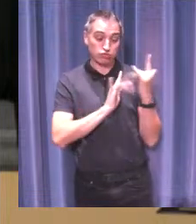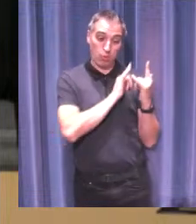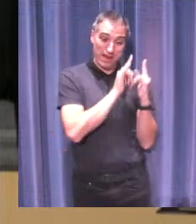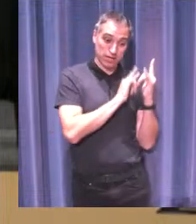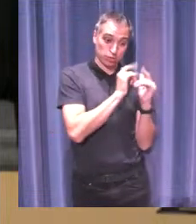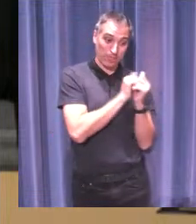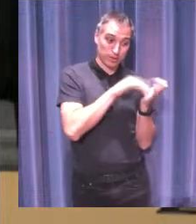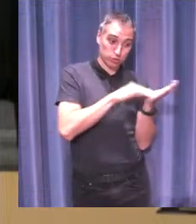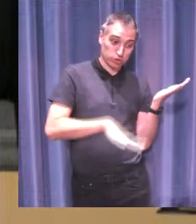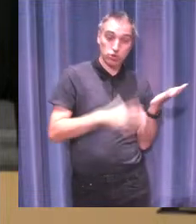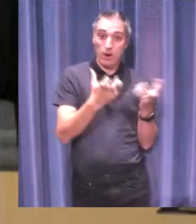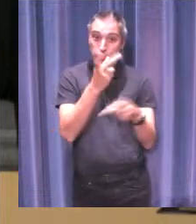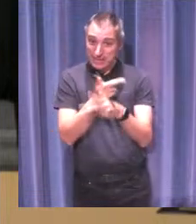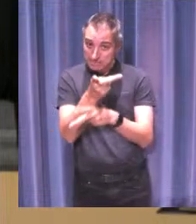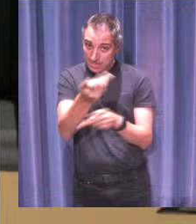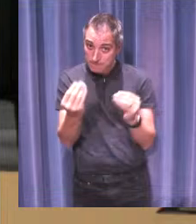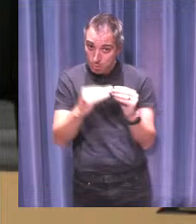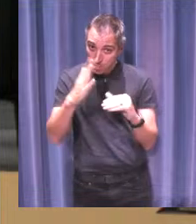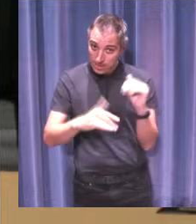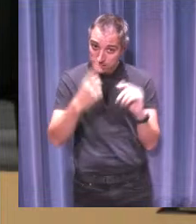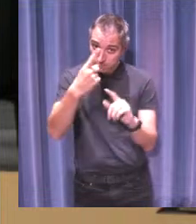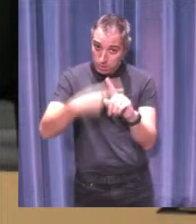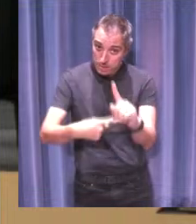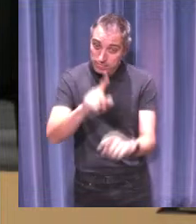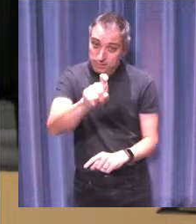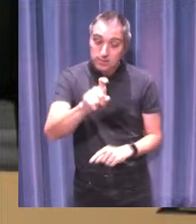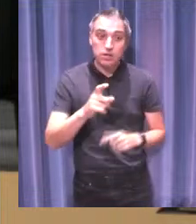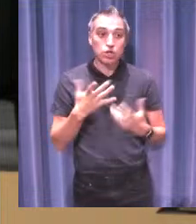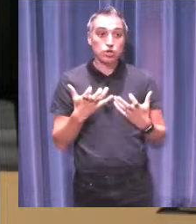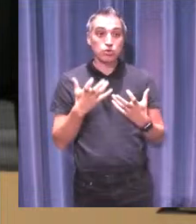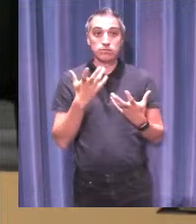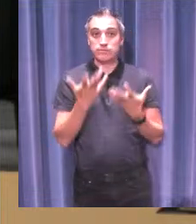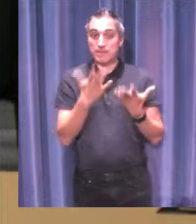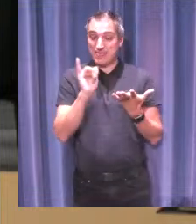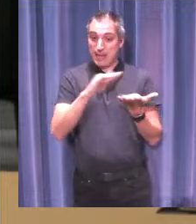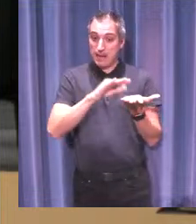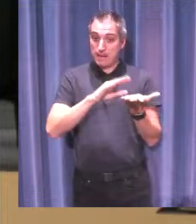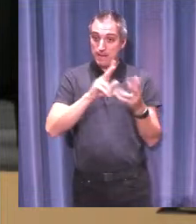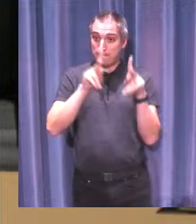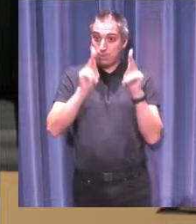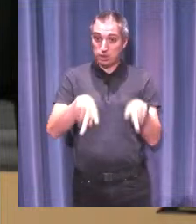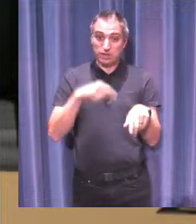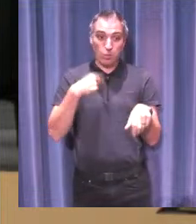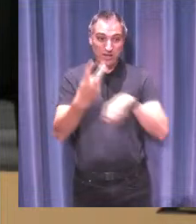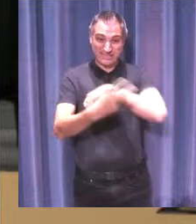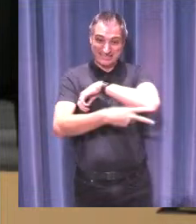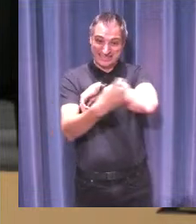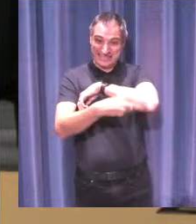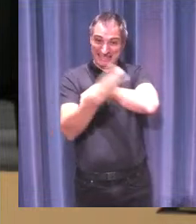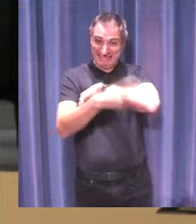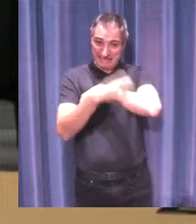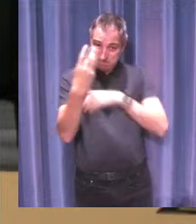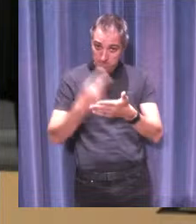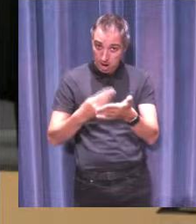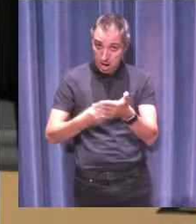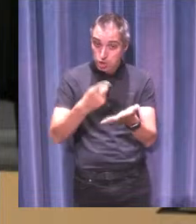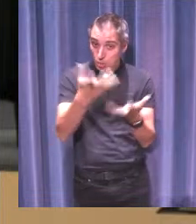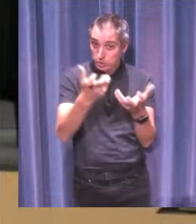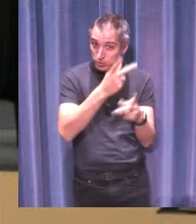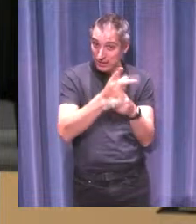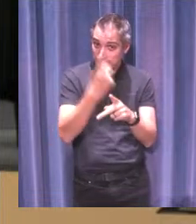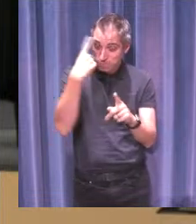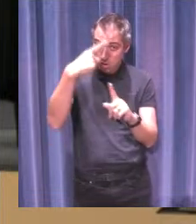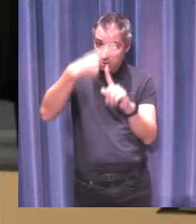with a student. Would you want to keep that person on for another month? Let's say the person was caught stealing from the coffers. Would you want to keep that person on for another month, or would you